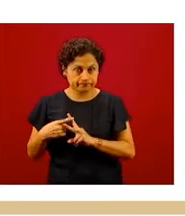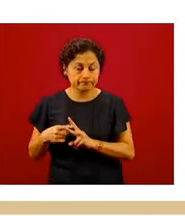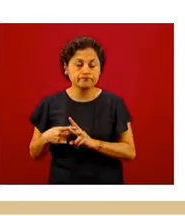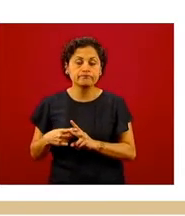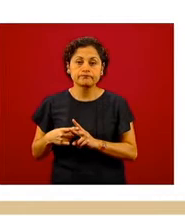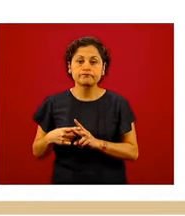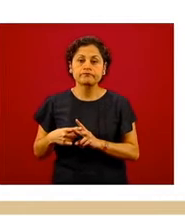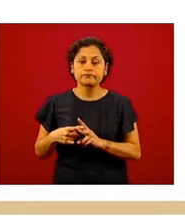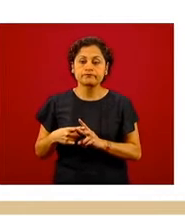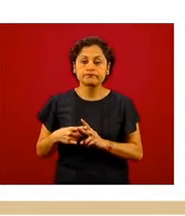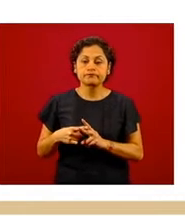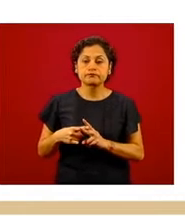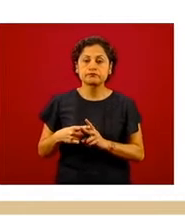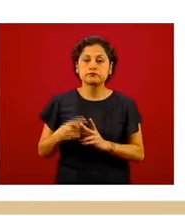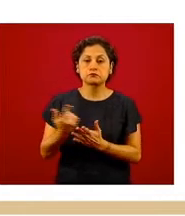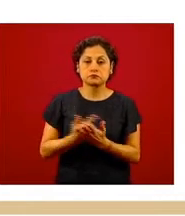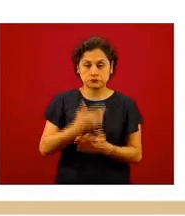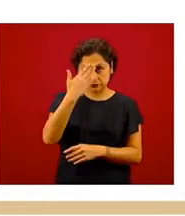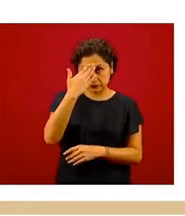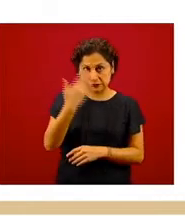And the updated number is